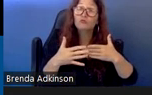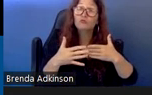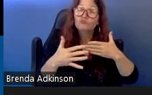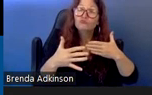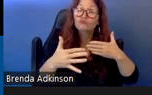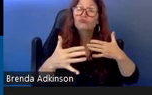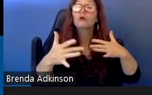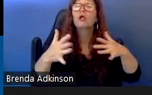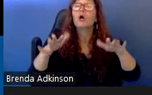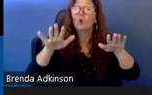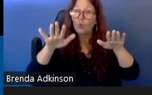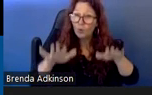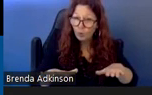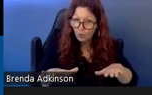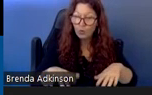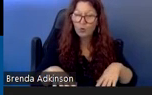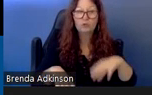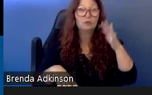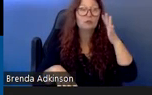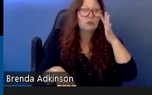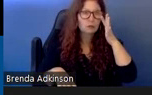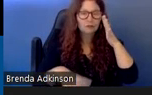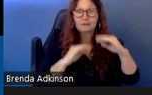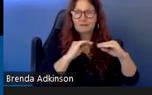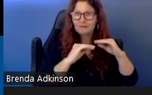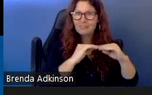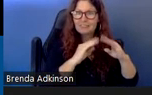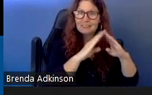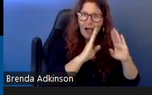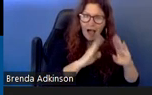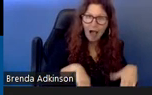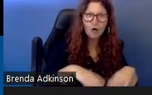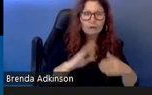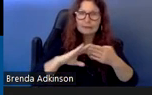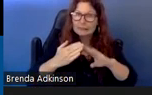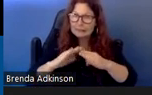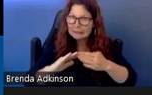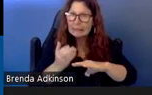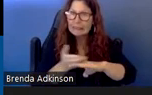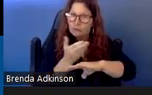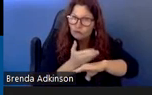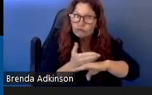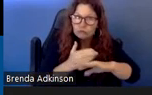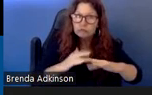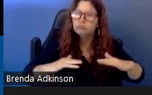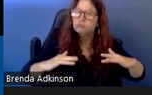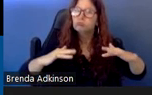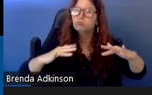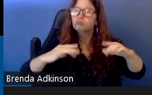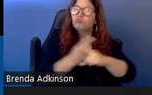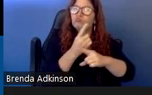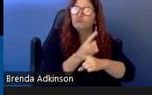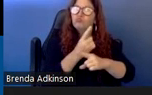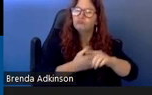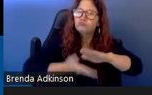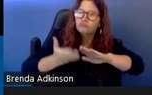infrastructure returns, those folks that maybe had evacuated under a mandatory evacuation order or even